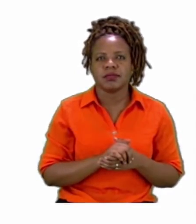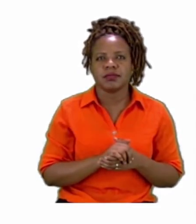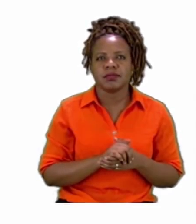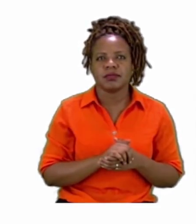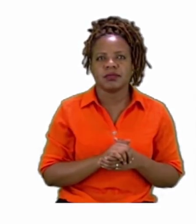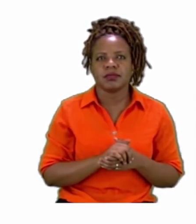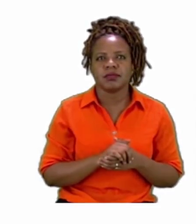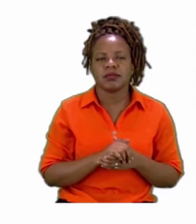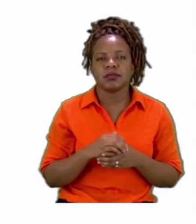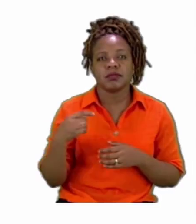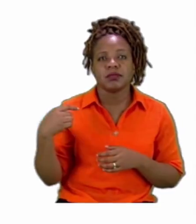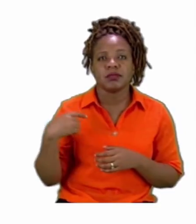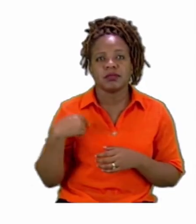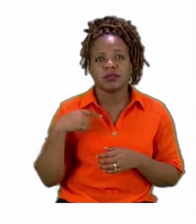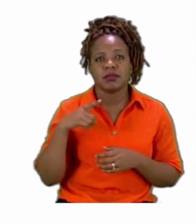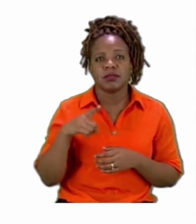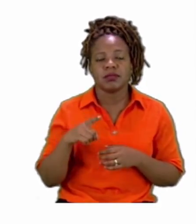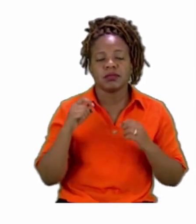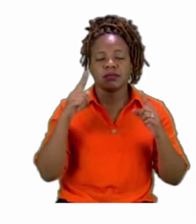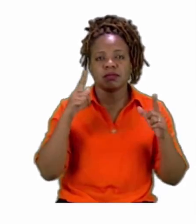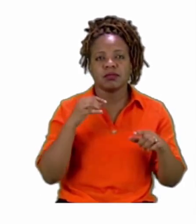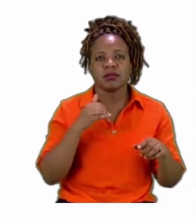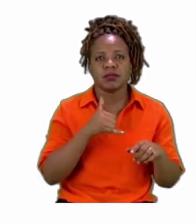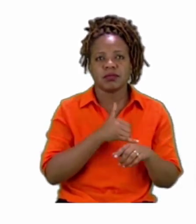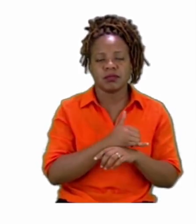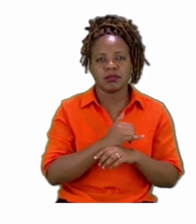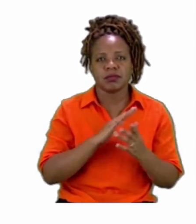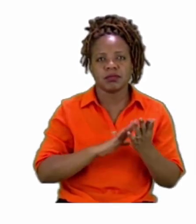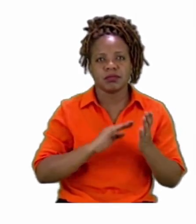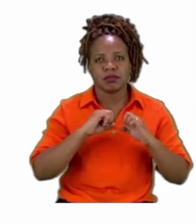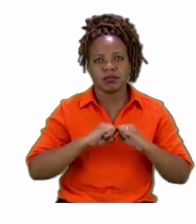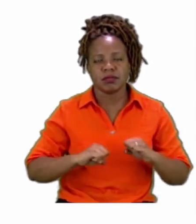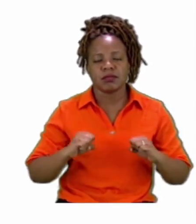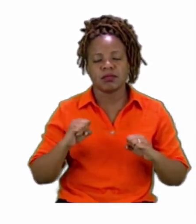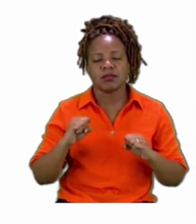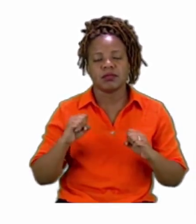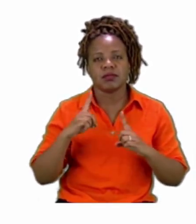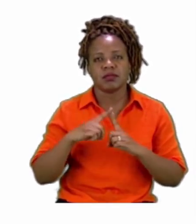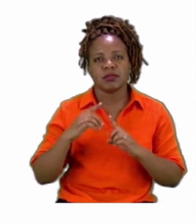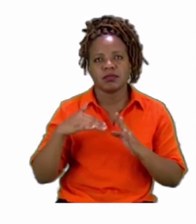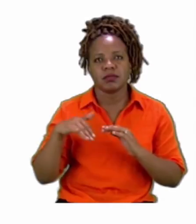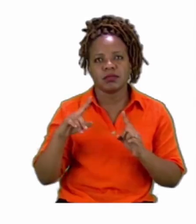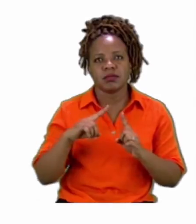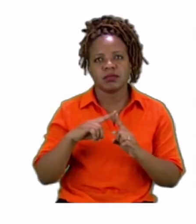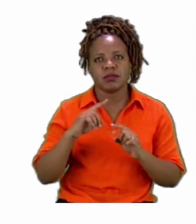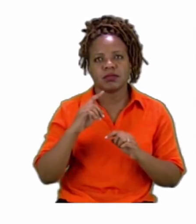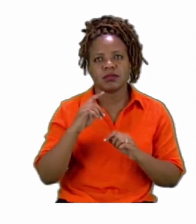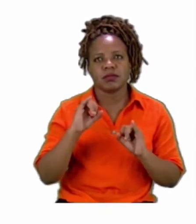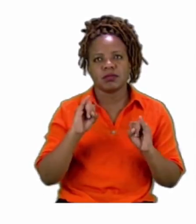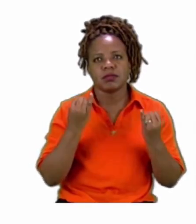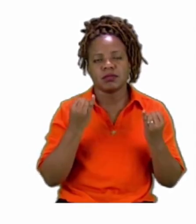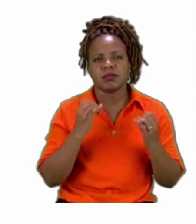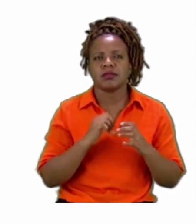says, he woke up early and decided to go to town. The third